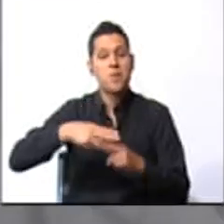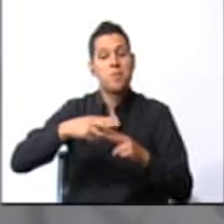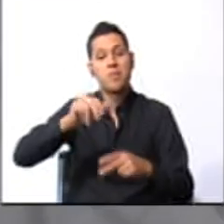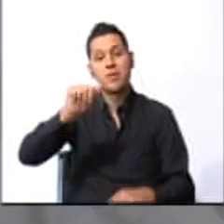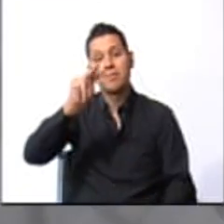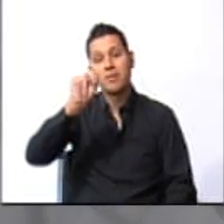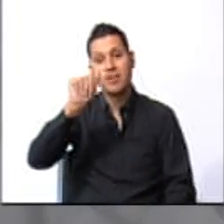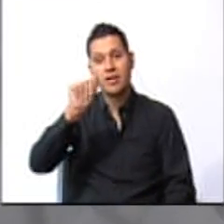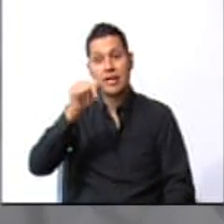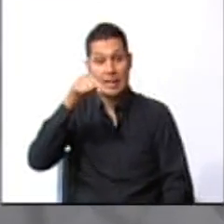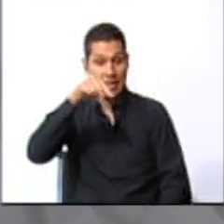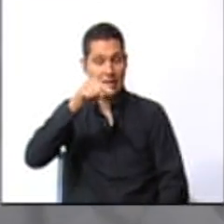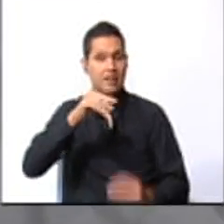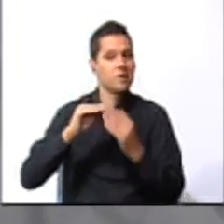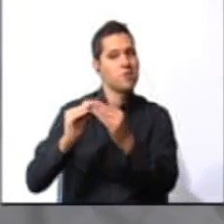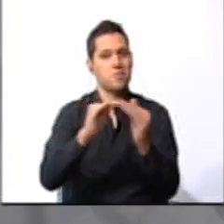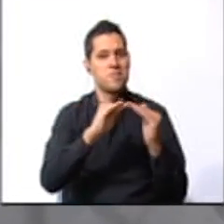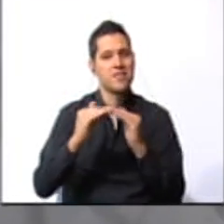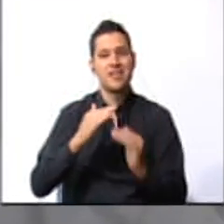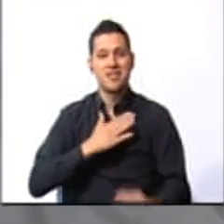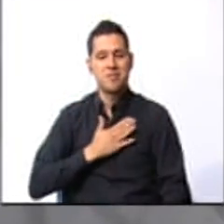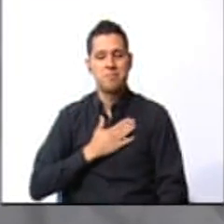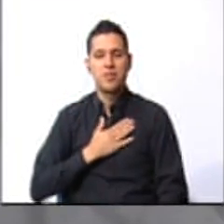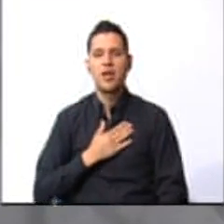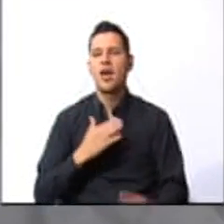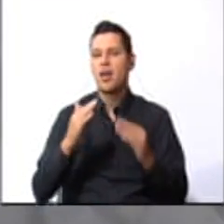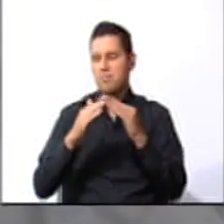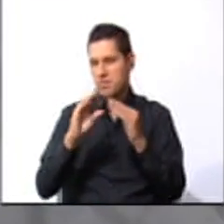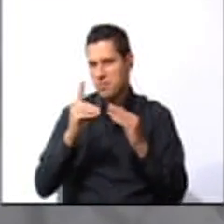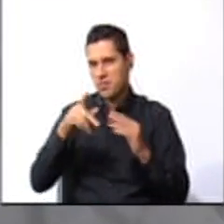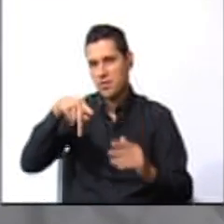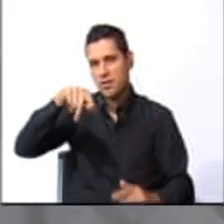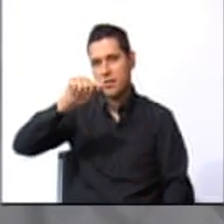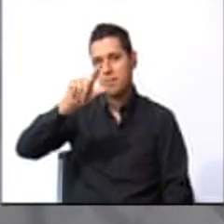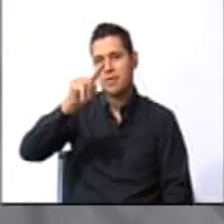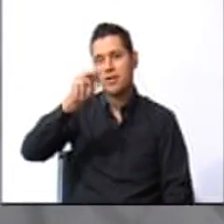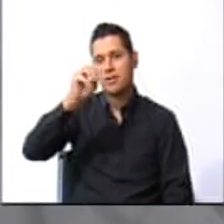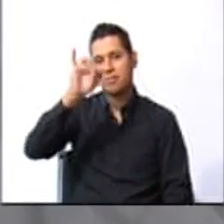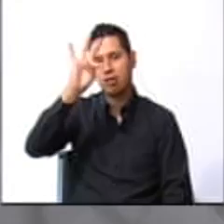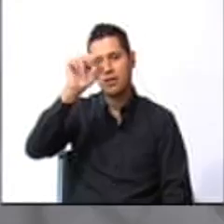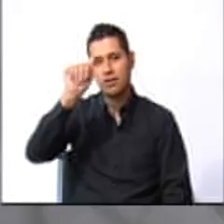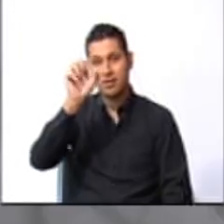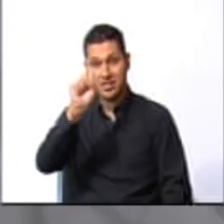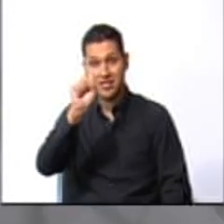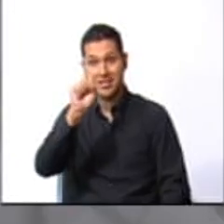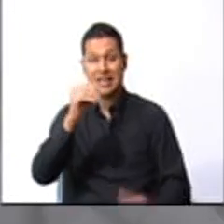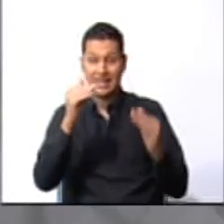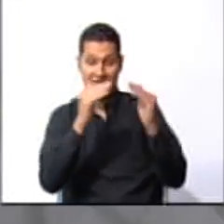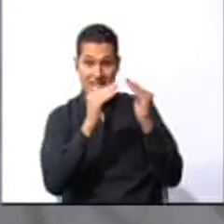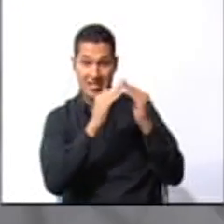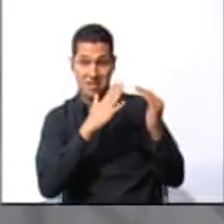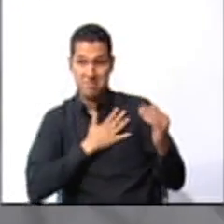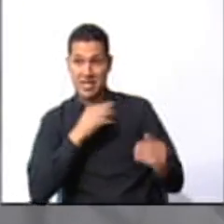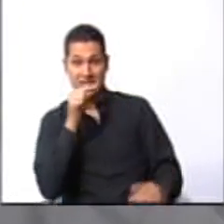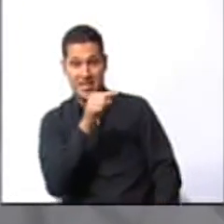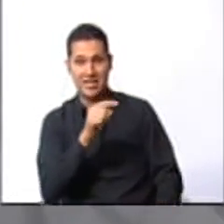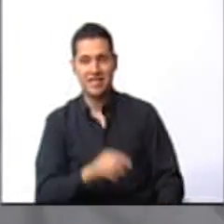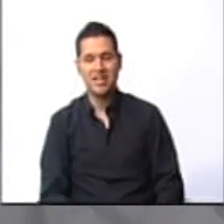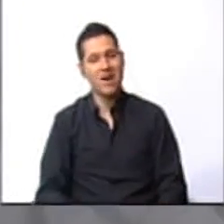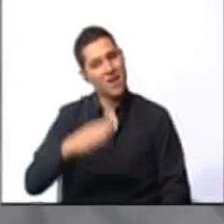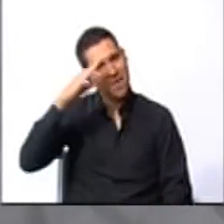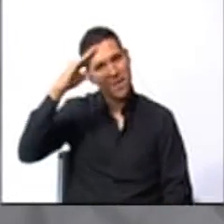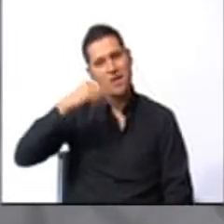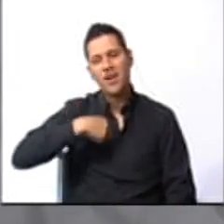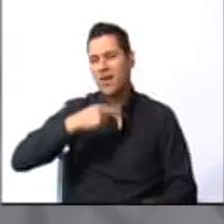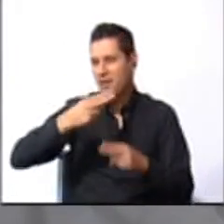This is my neighborhood. I live in Las Panitas. This is my house. Hi, my